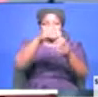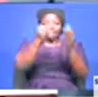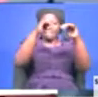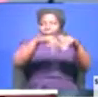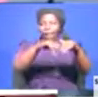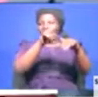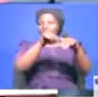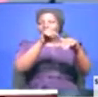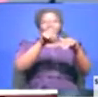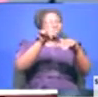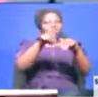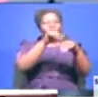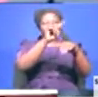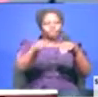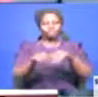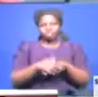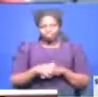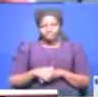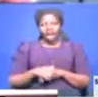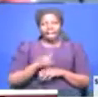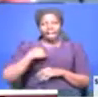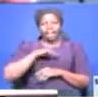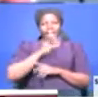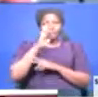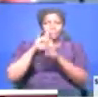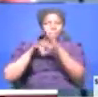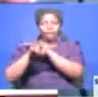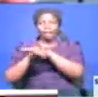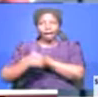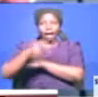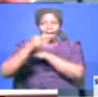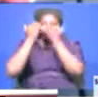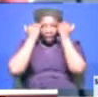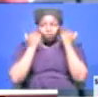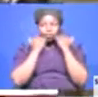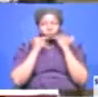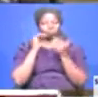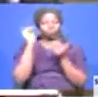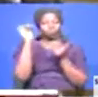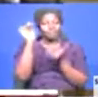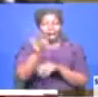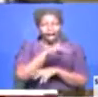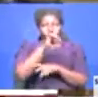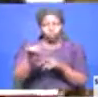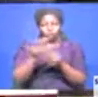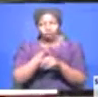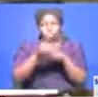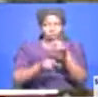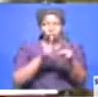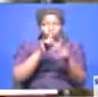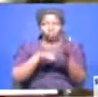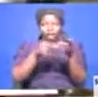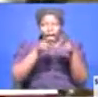void. And we'll be moving to the High Court to nullify the whole process of what has happened today. Gavana wa